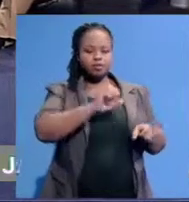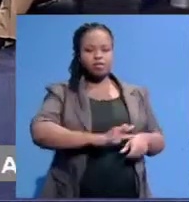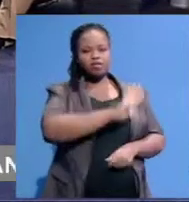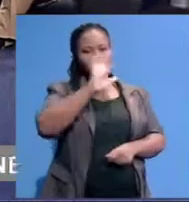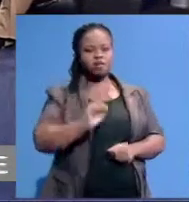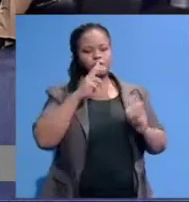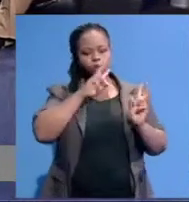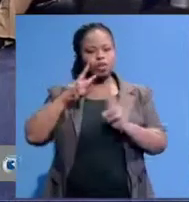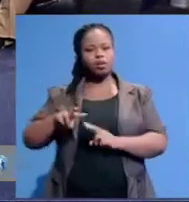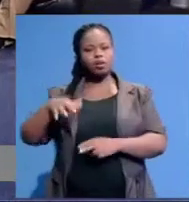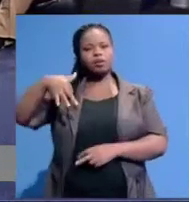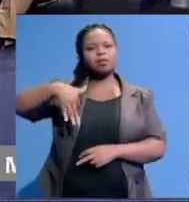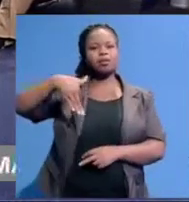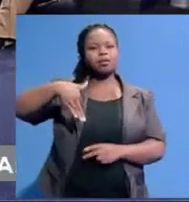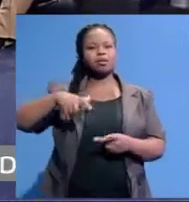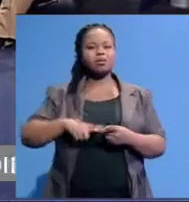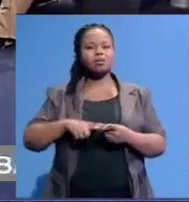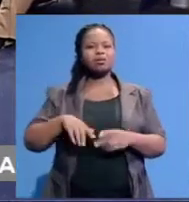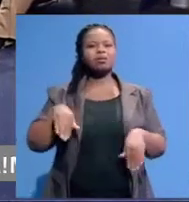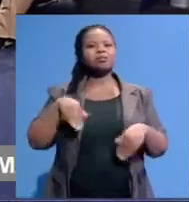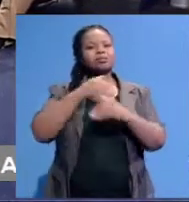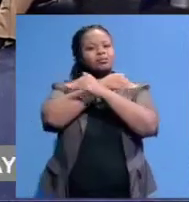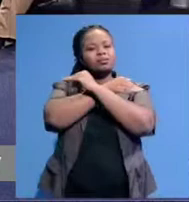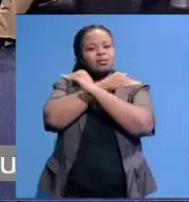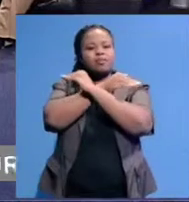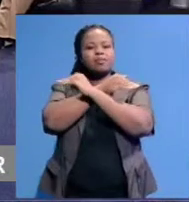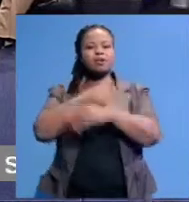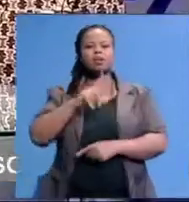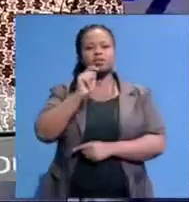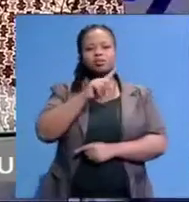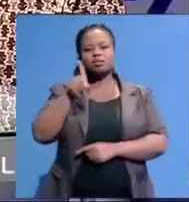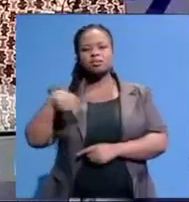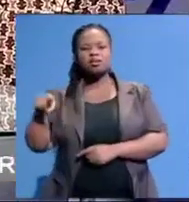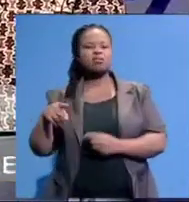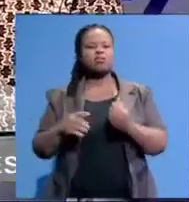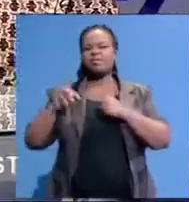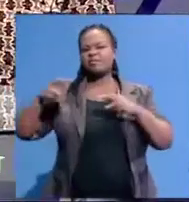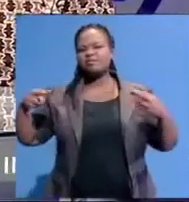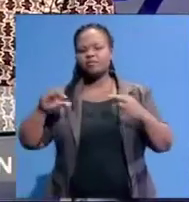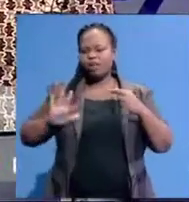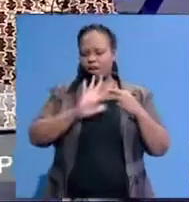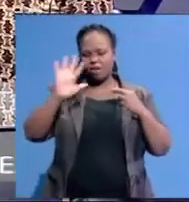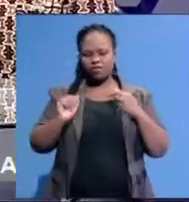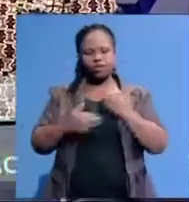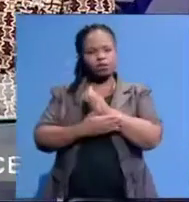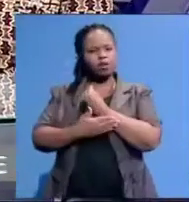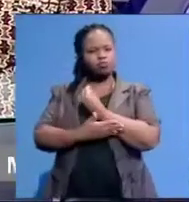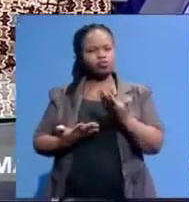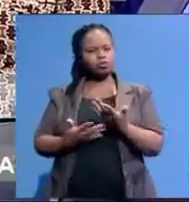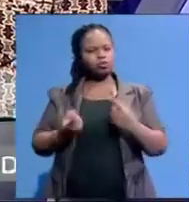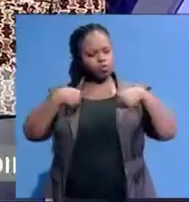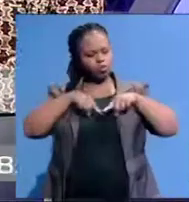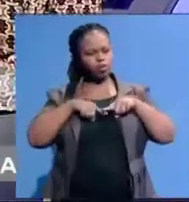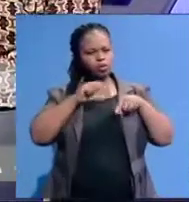particular, Zambia, Tanzania, and many other African countries very, very differently after this. What is our obligation as South